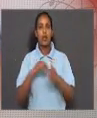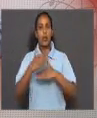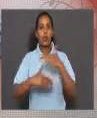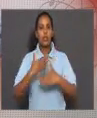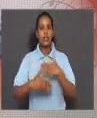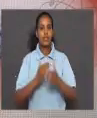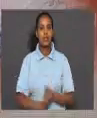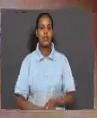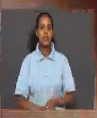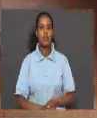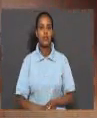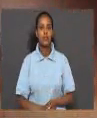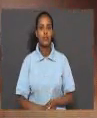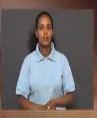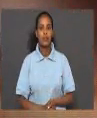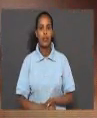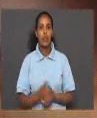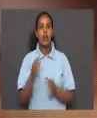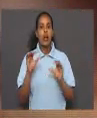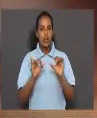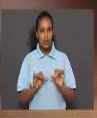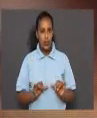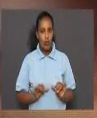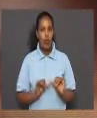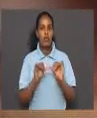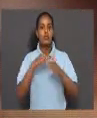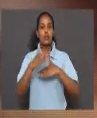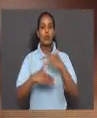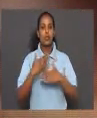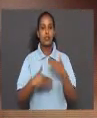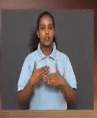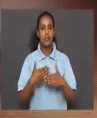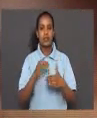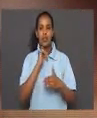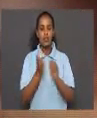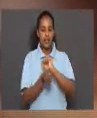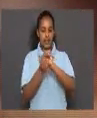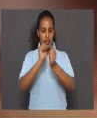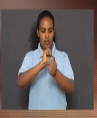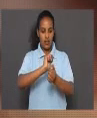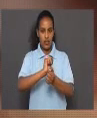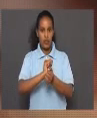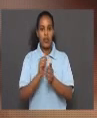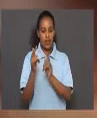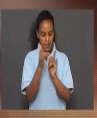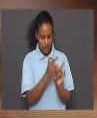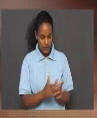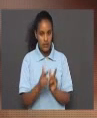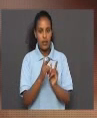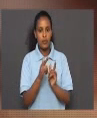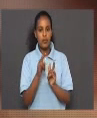non-spontaneous processes. A spontaneous process is a change in a